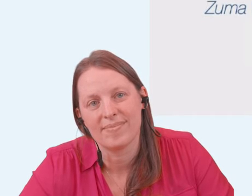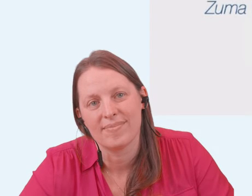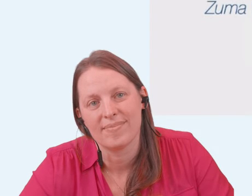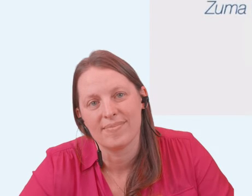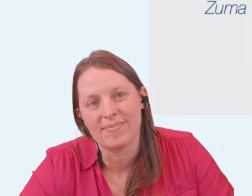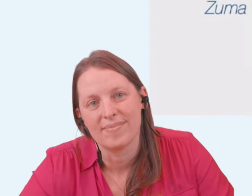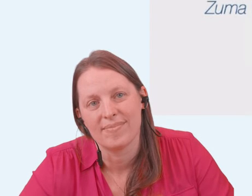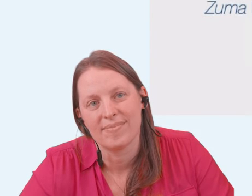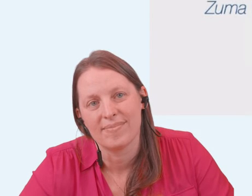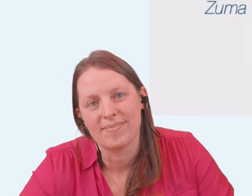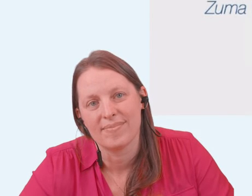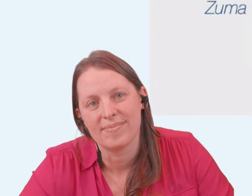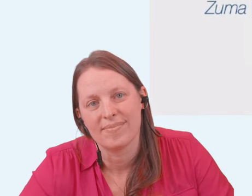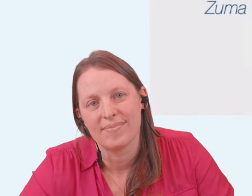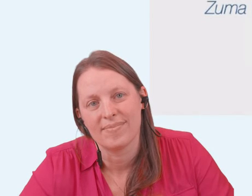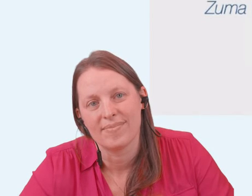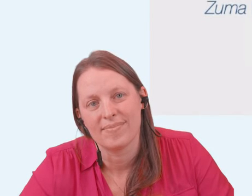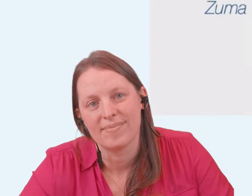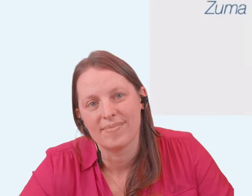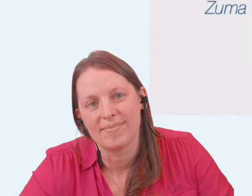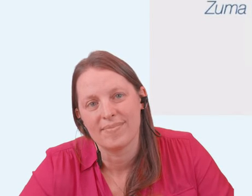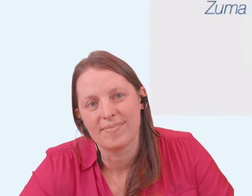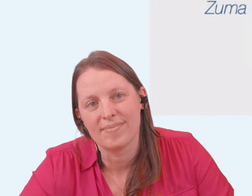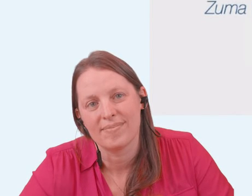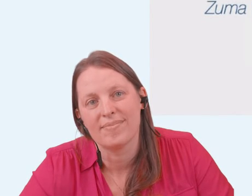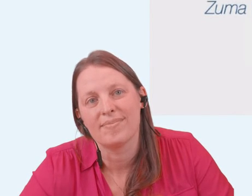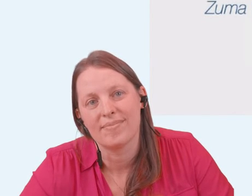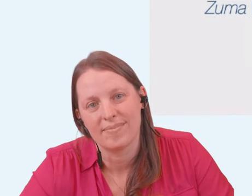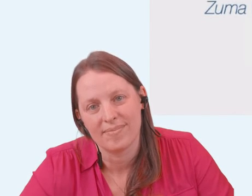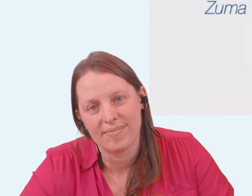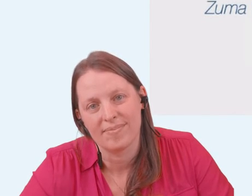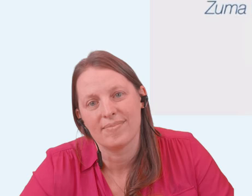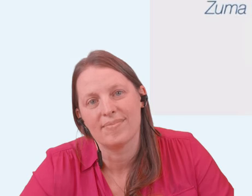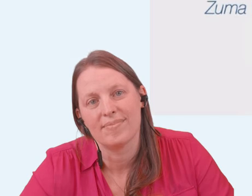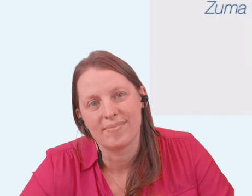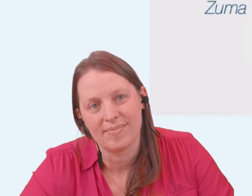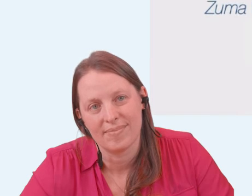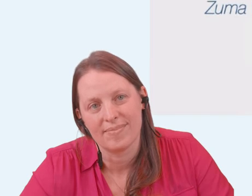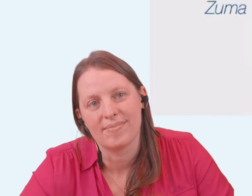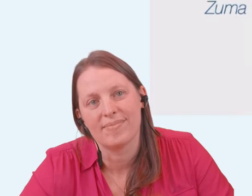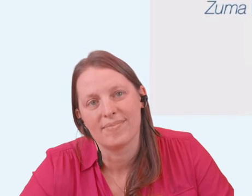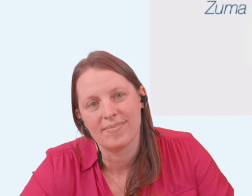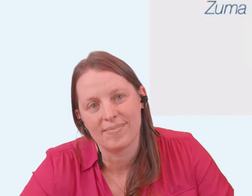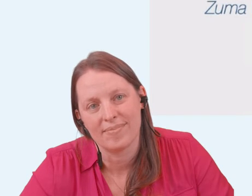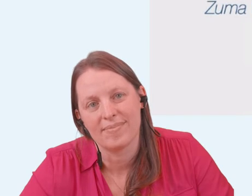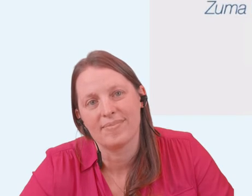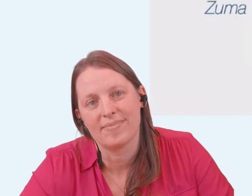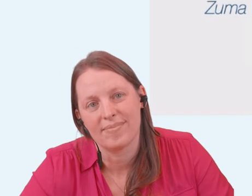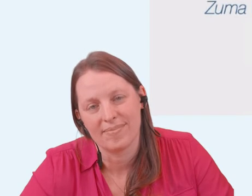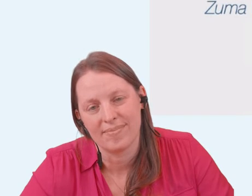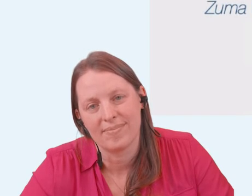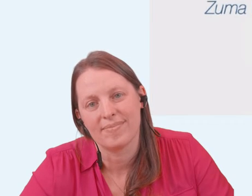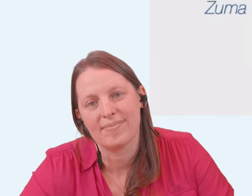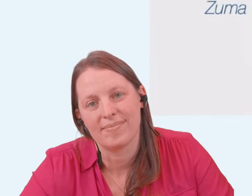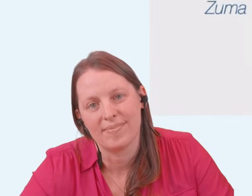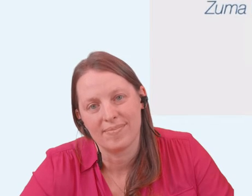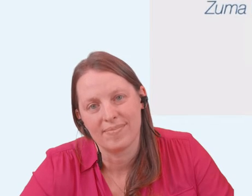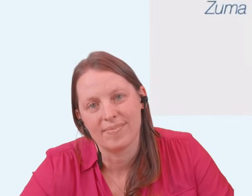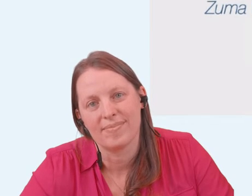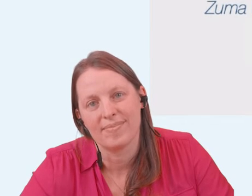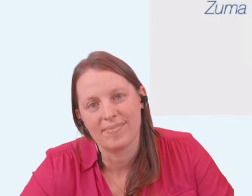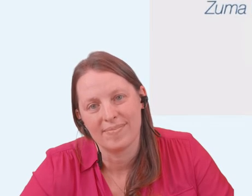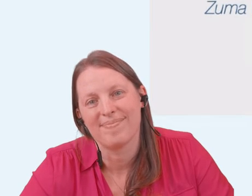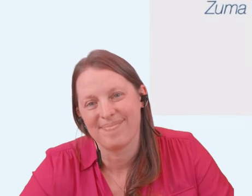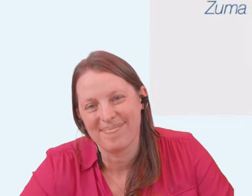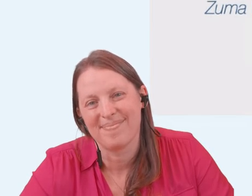with angular acceleration. This is very important, okay? Beating to the left. So you are sure that particles are coming to